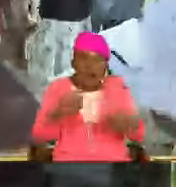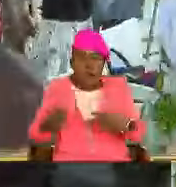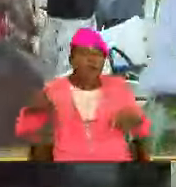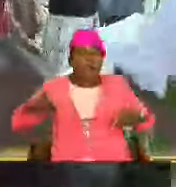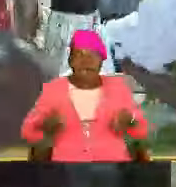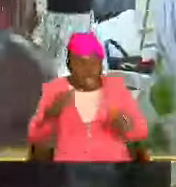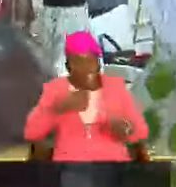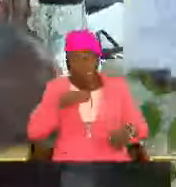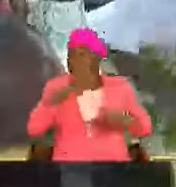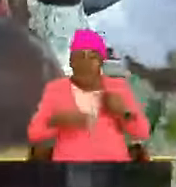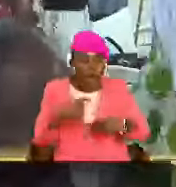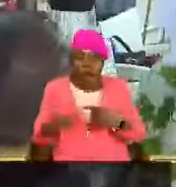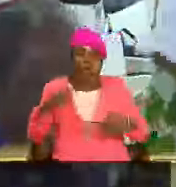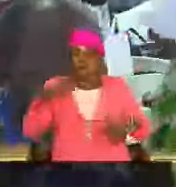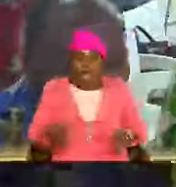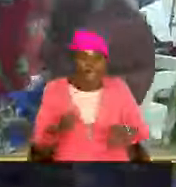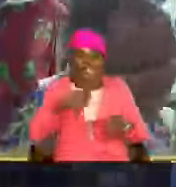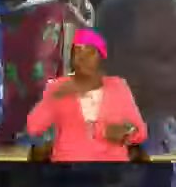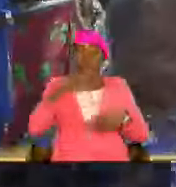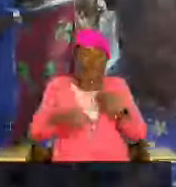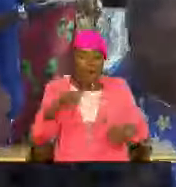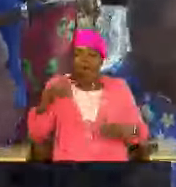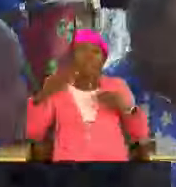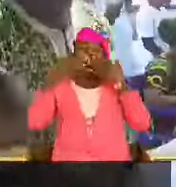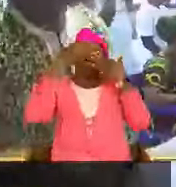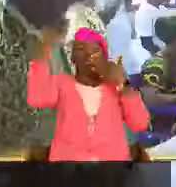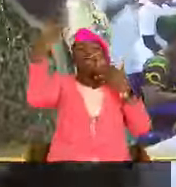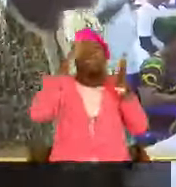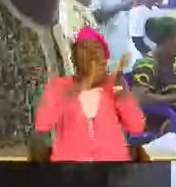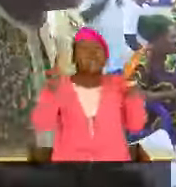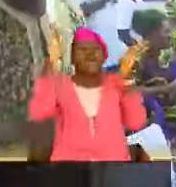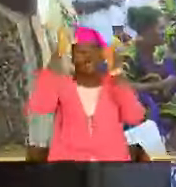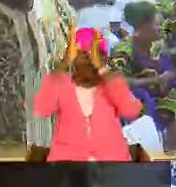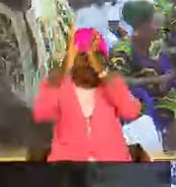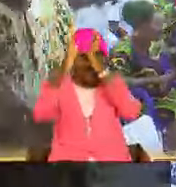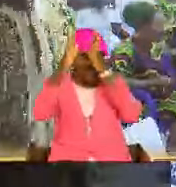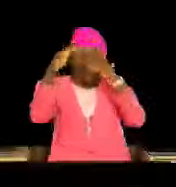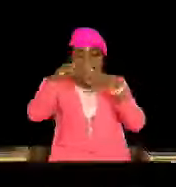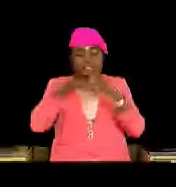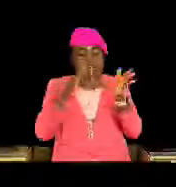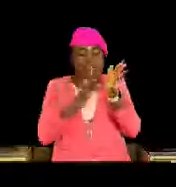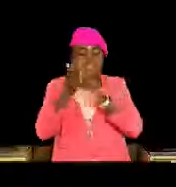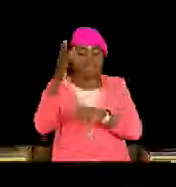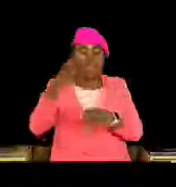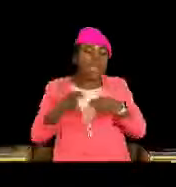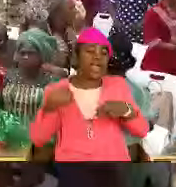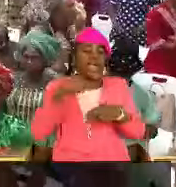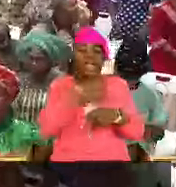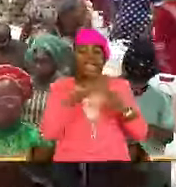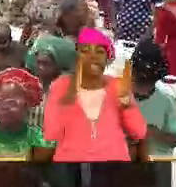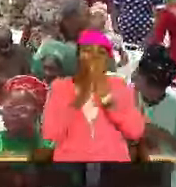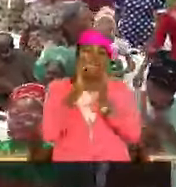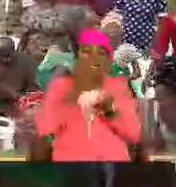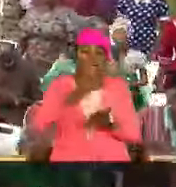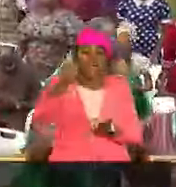me go thank you father in Jesus name we